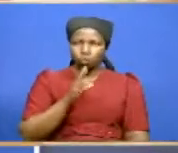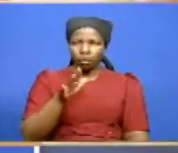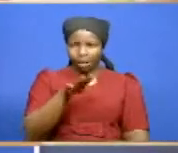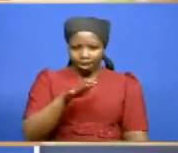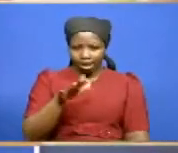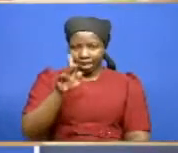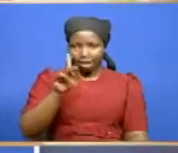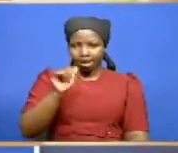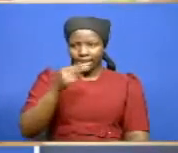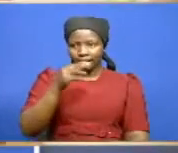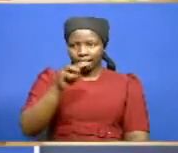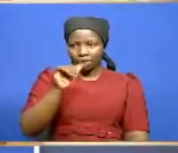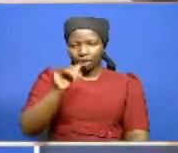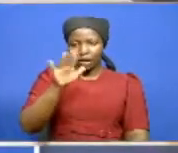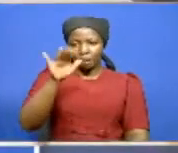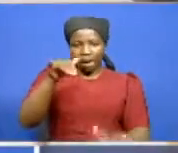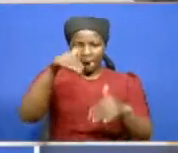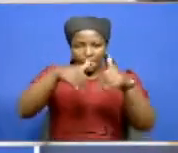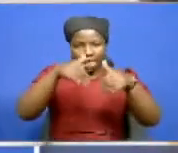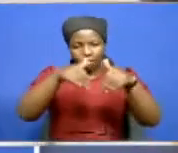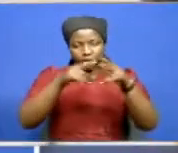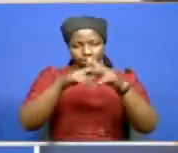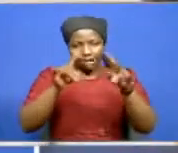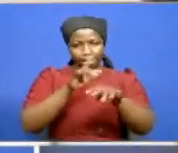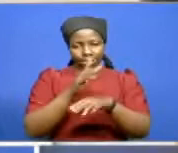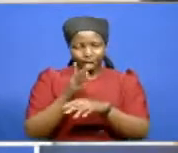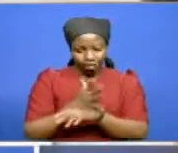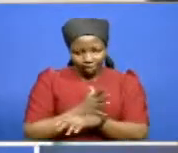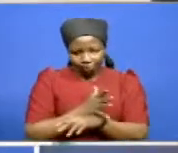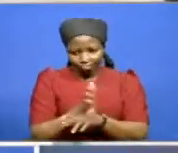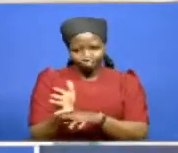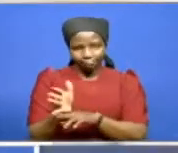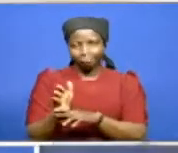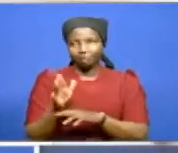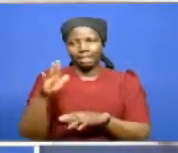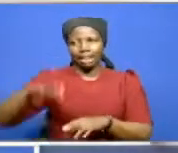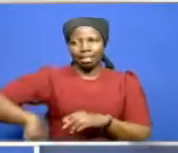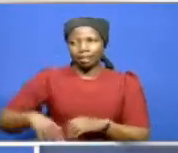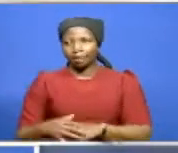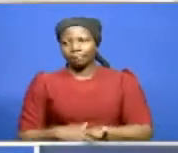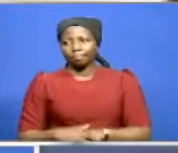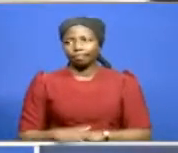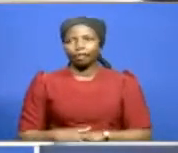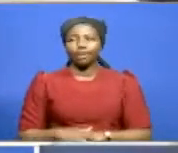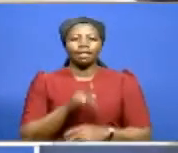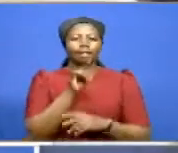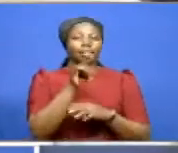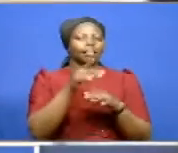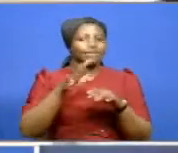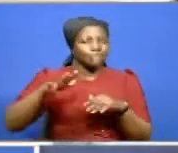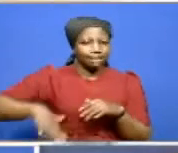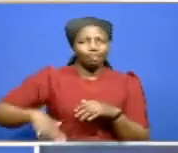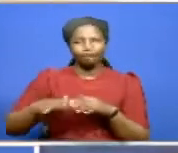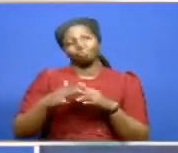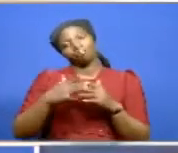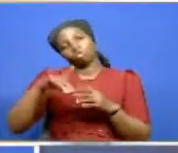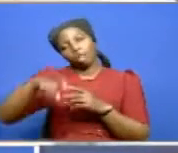Wendani ward by-election kicked off late. Mambo imechelewa. Nafaa kuwa by 6 a.m. kituo